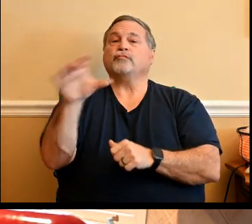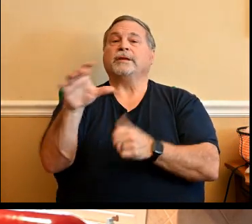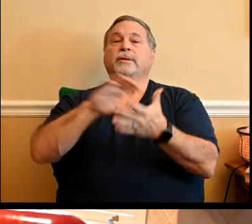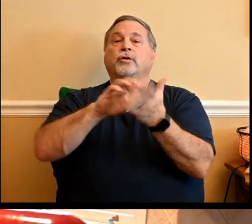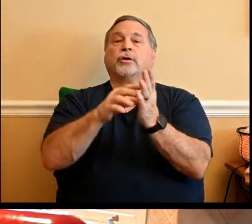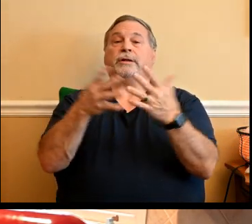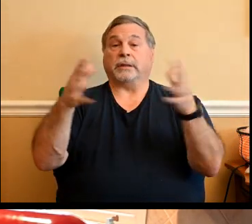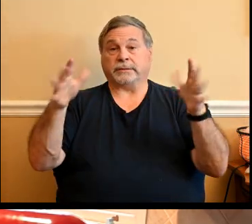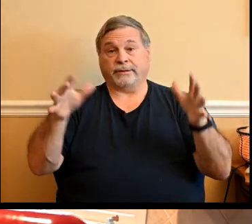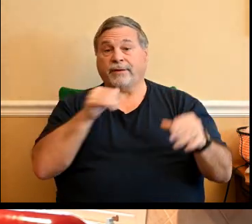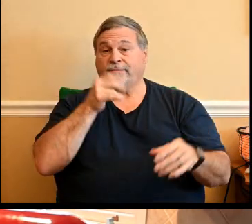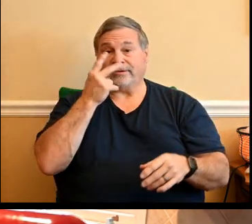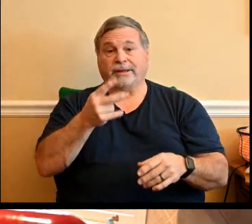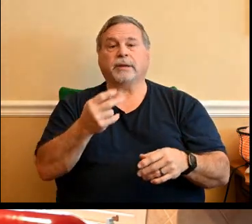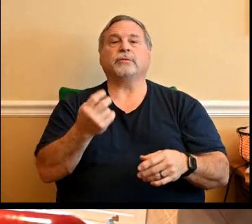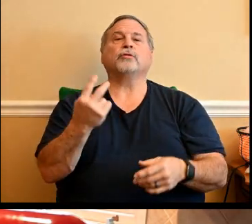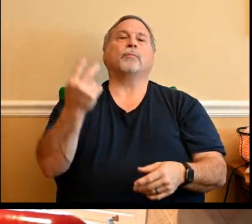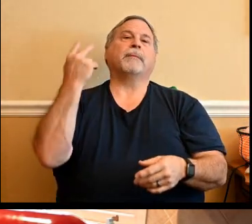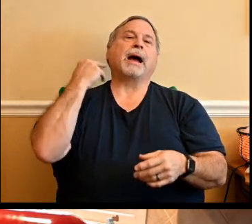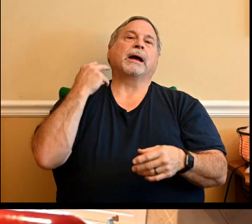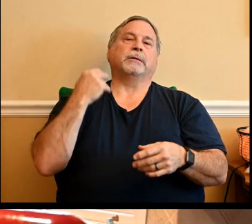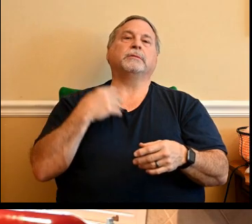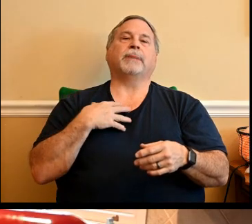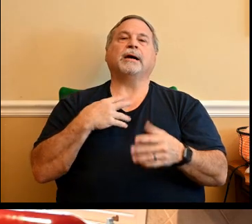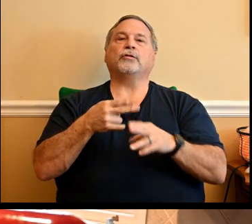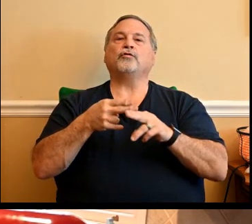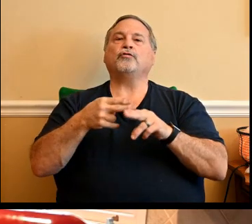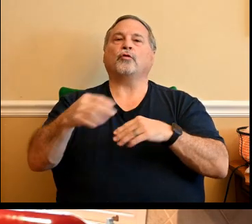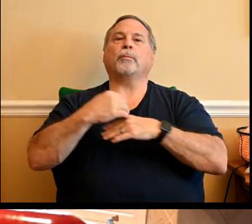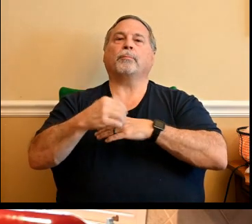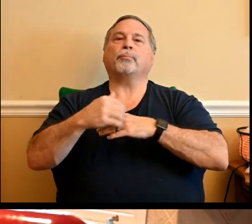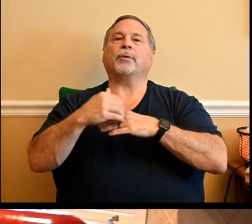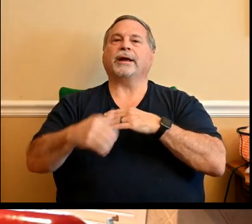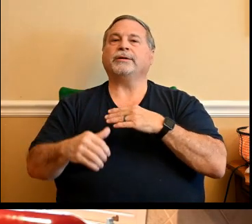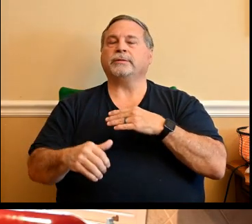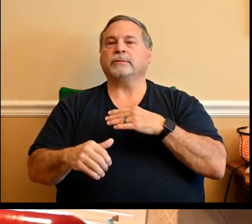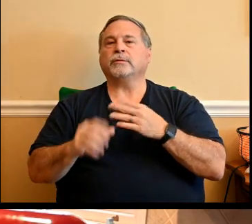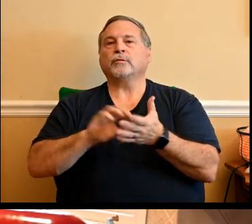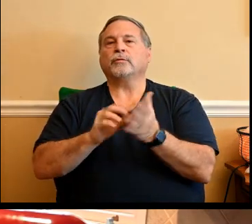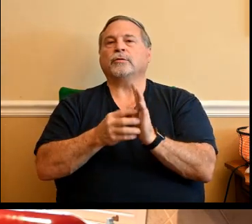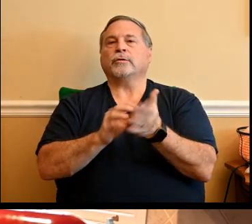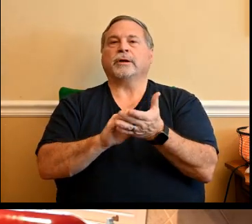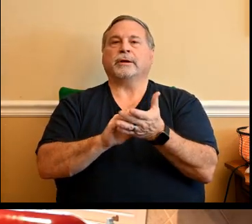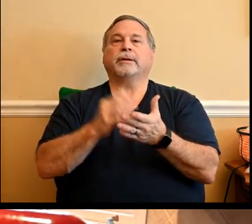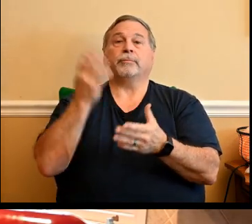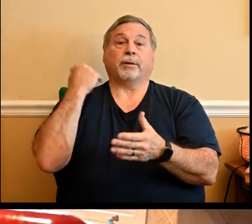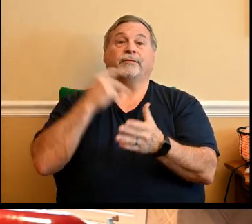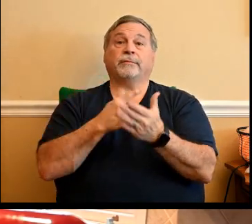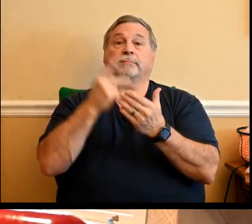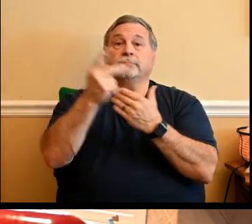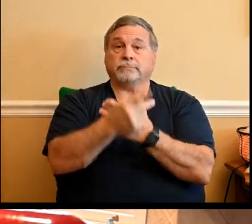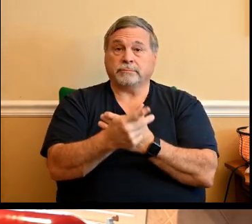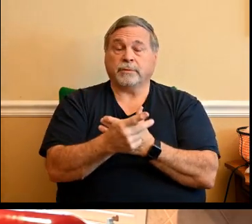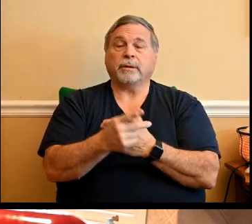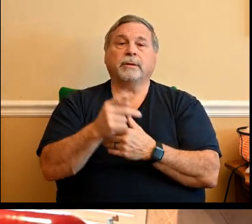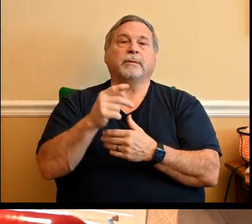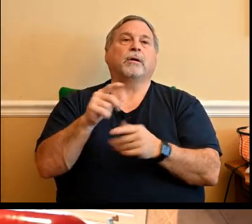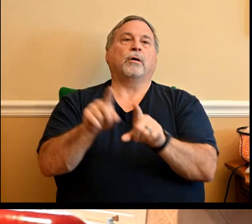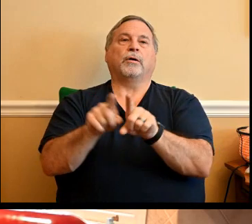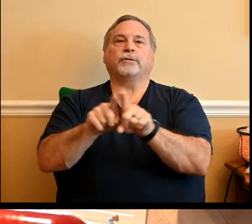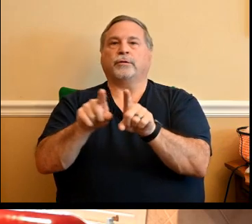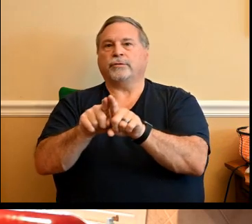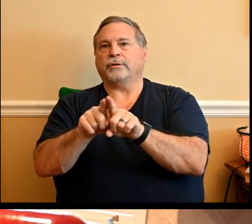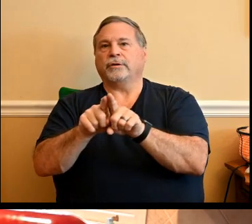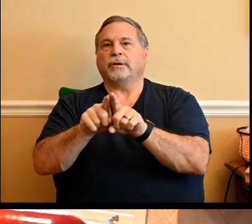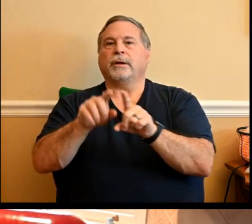done. If you haven't seen it, go back, you can take a look at my shortbread recipe that's in one of my previous videos. You can also